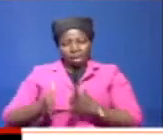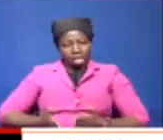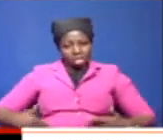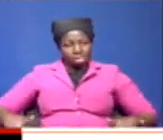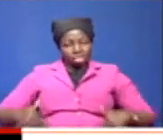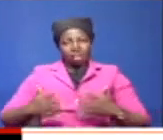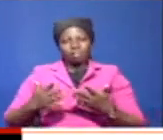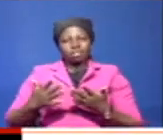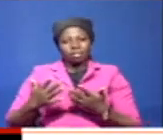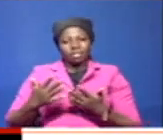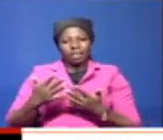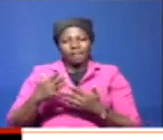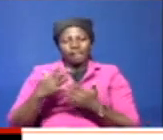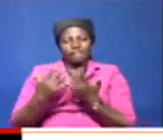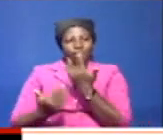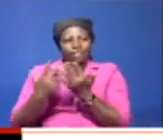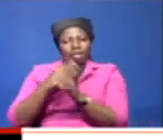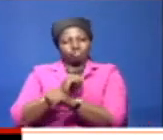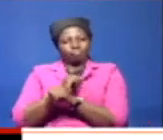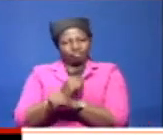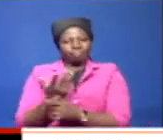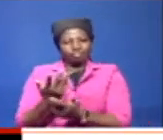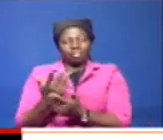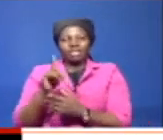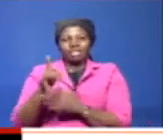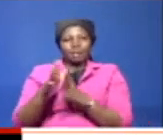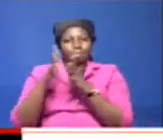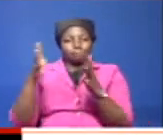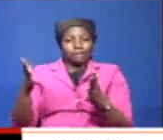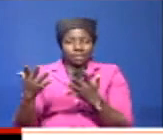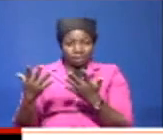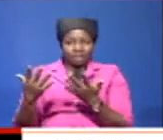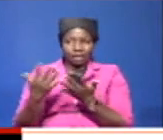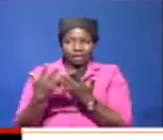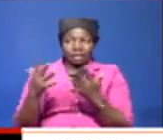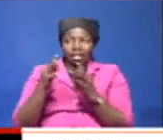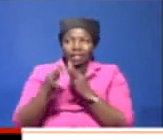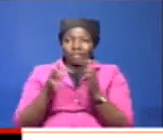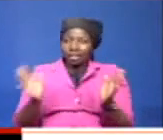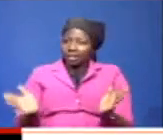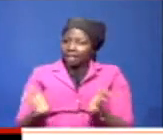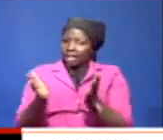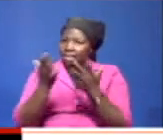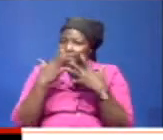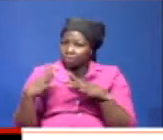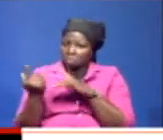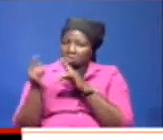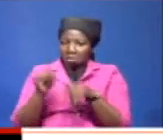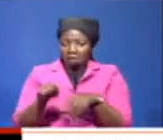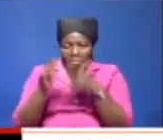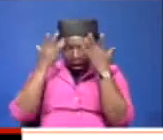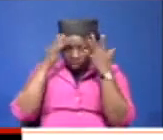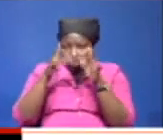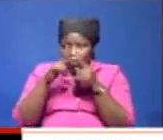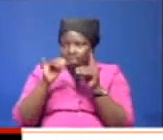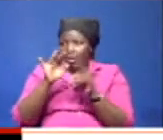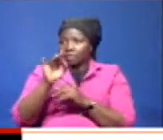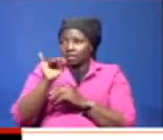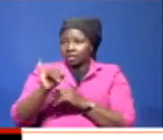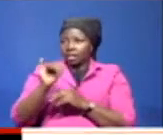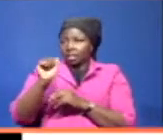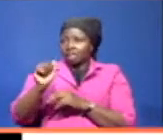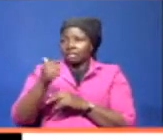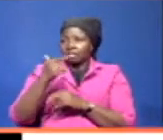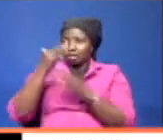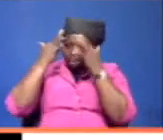undertaking, and whether it encourages people to come in, I don't know. Of course, the FIA in their wisdom decide that this has to be the